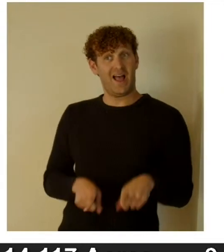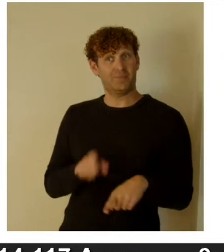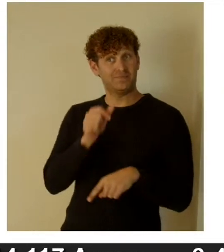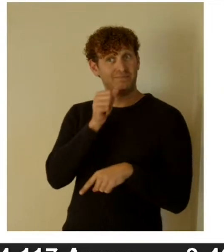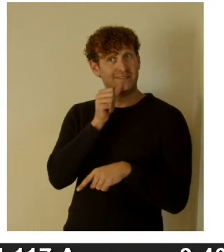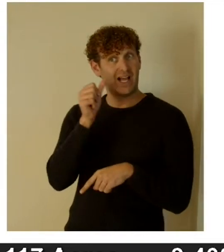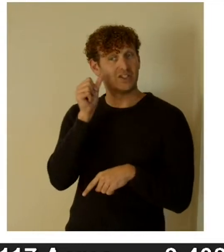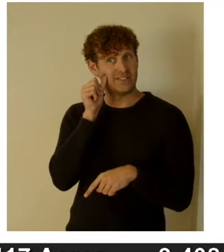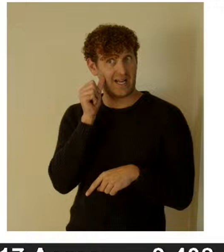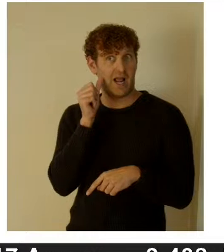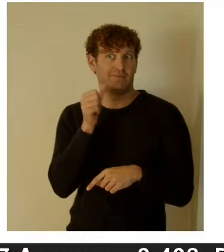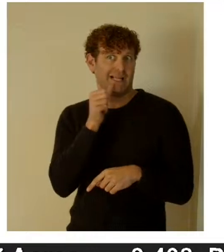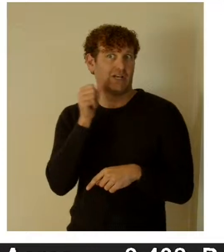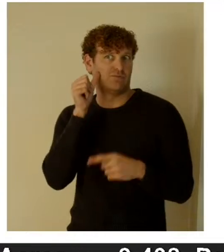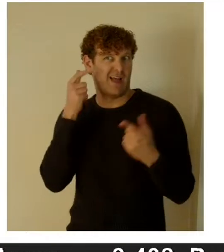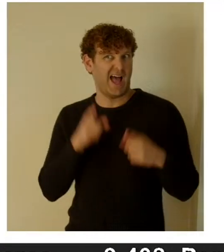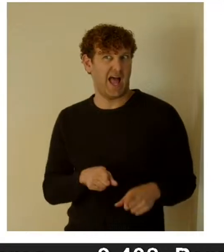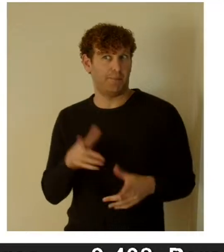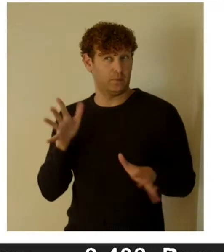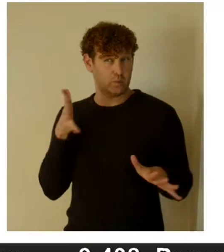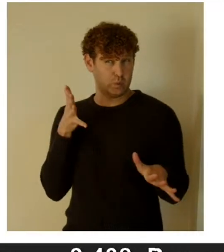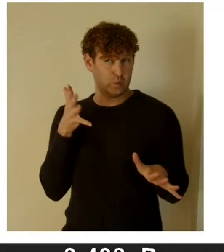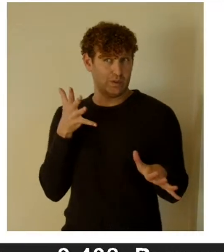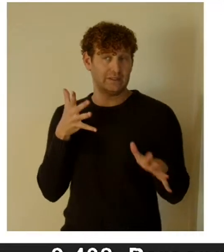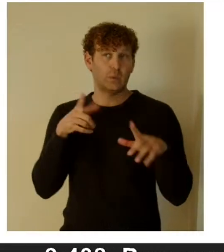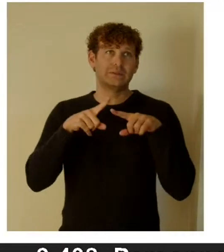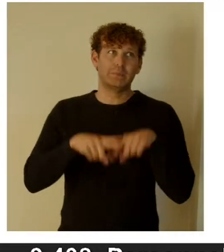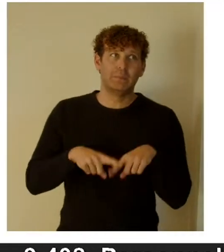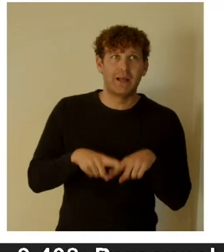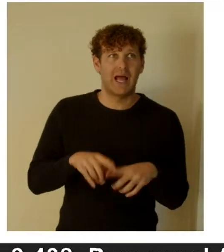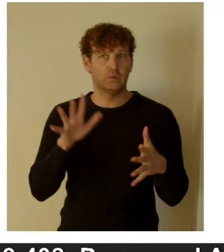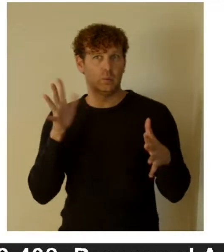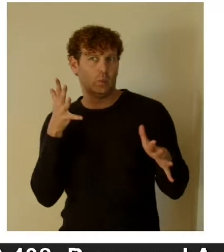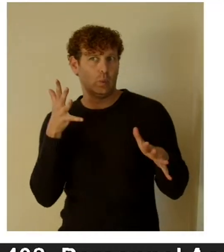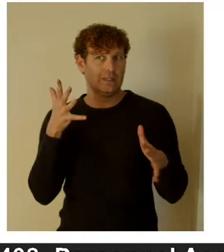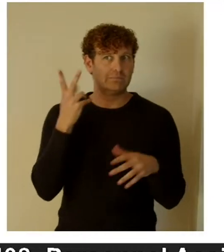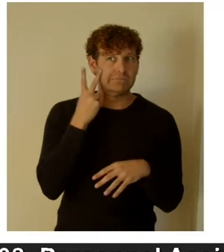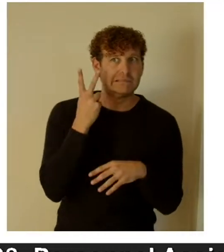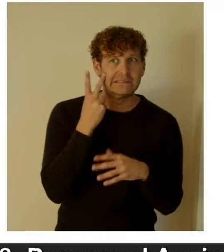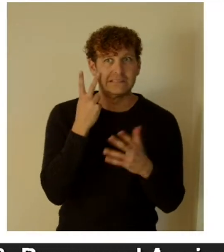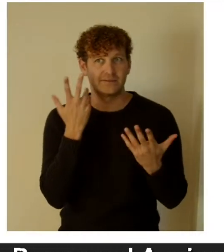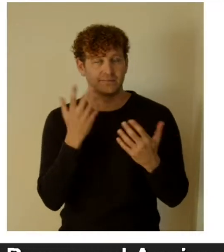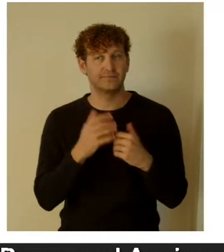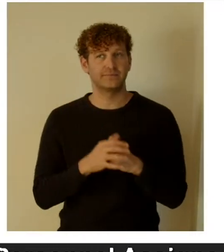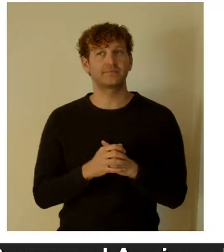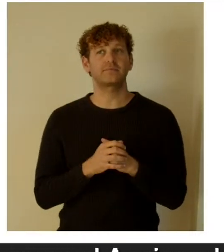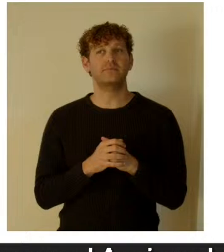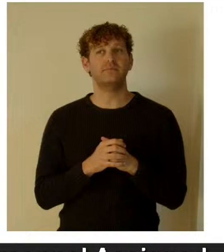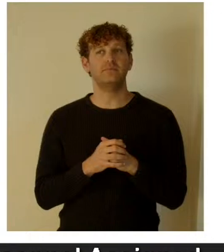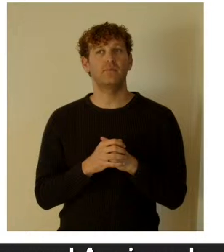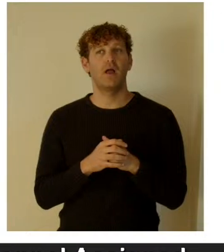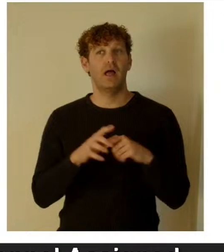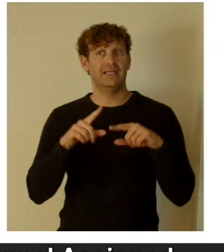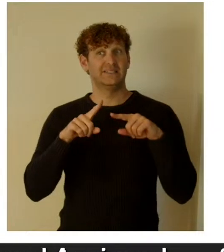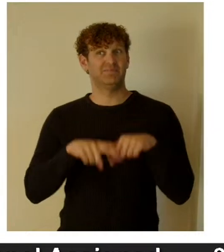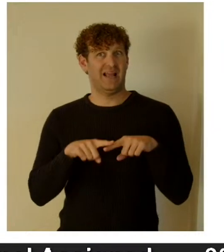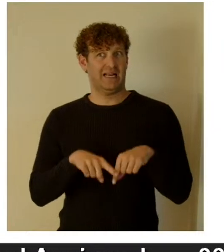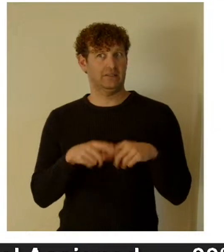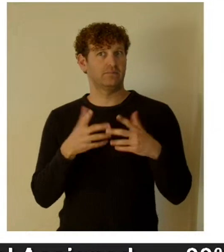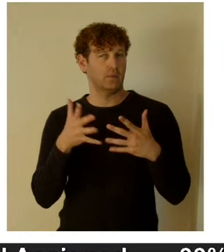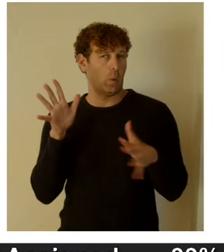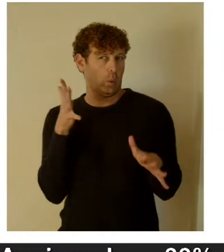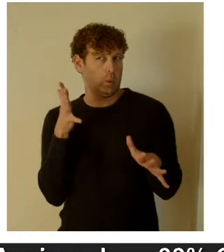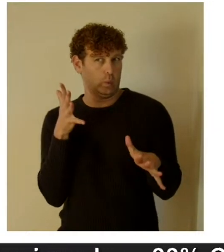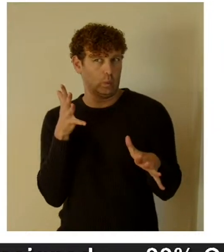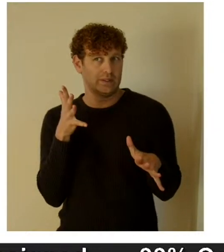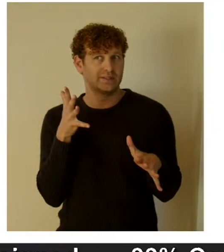they'll continue to do so as the winds become less of an intensity. Out here by Mount Low,